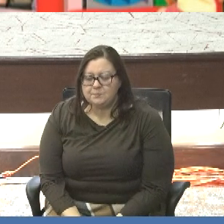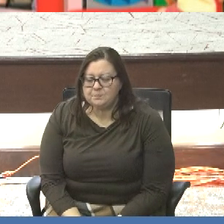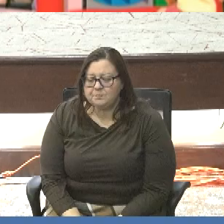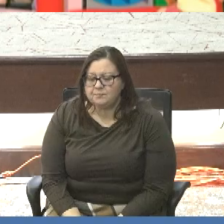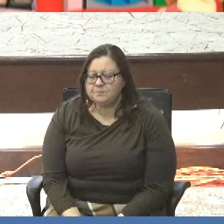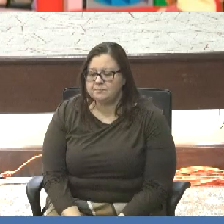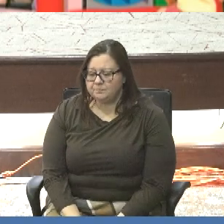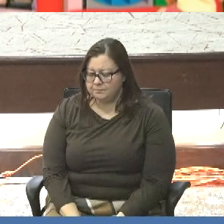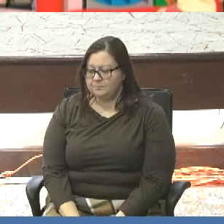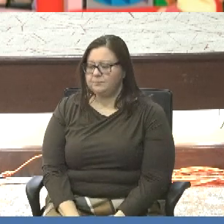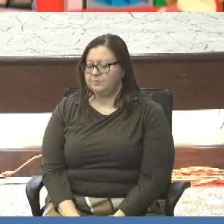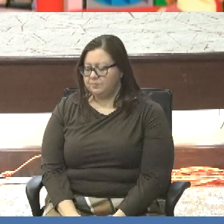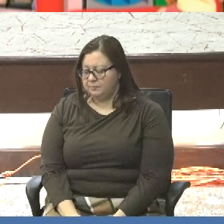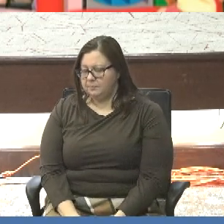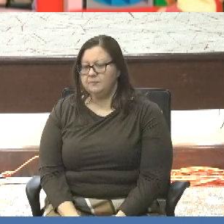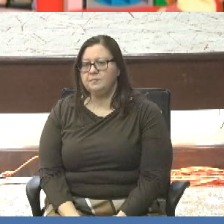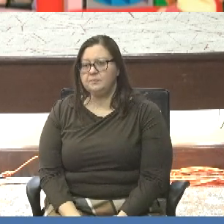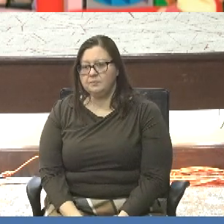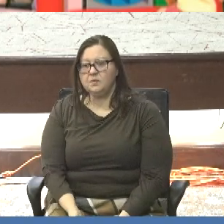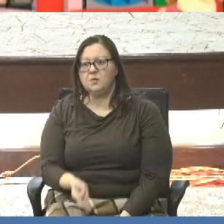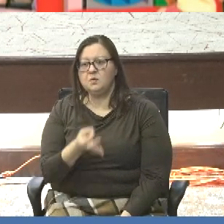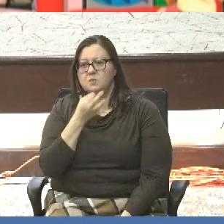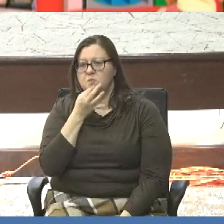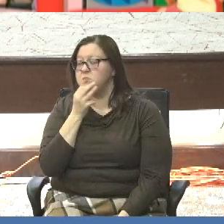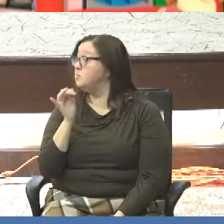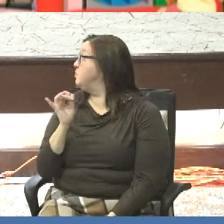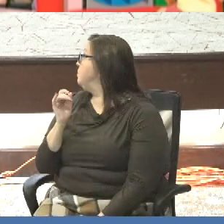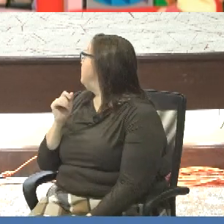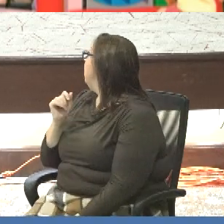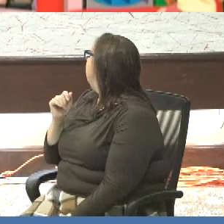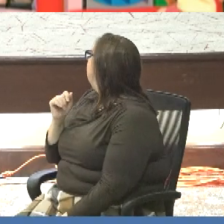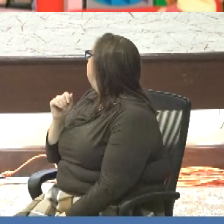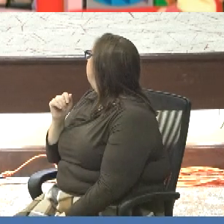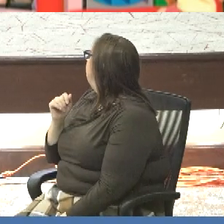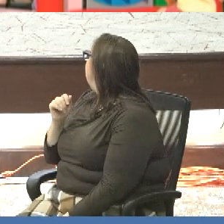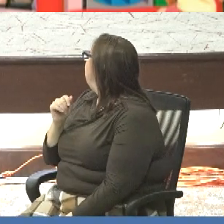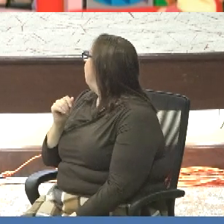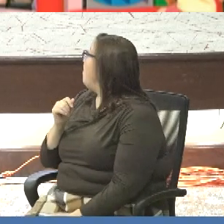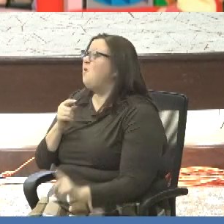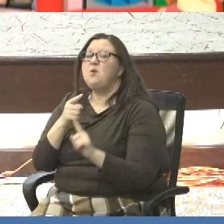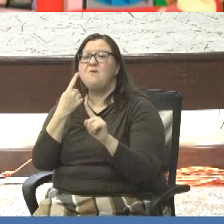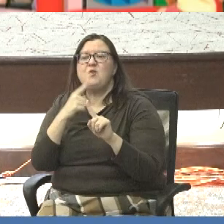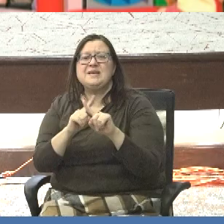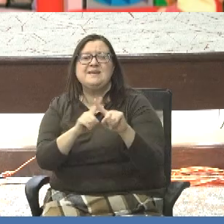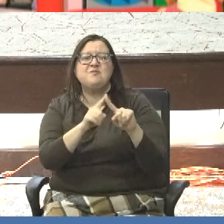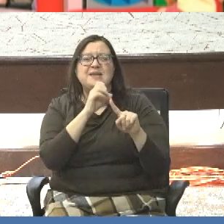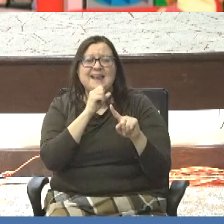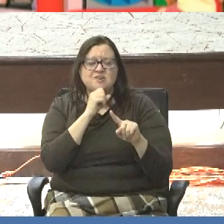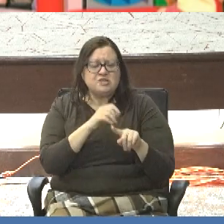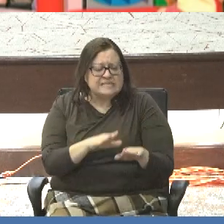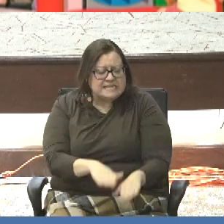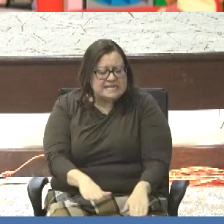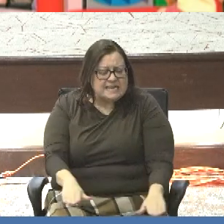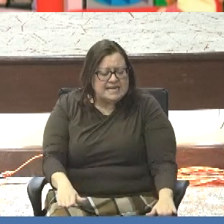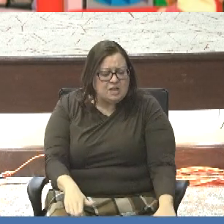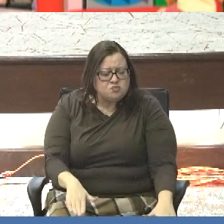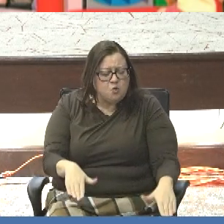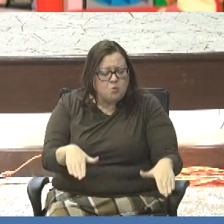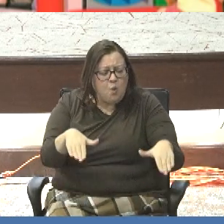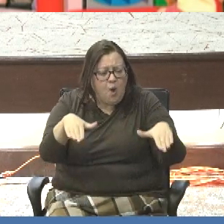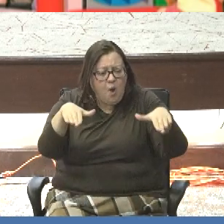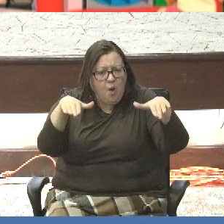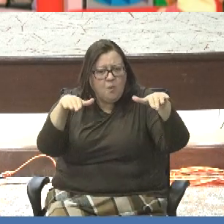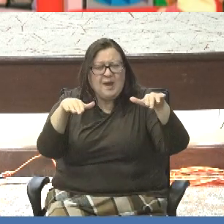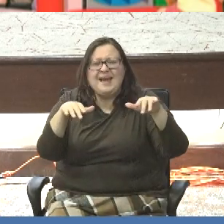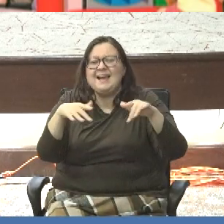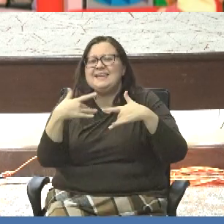Coming in a little step, I will say also different ages. And so as we all know, as kids grow, they sort of gravitate